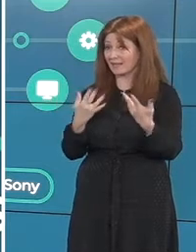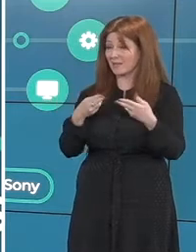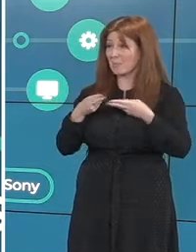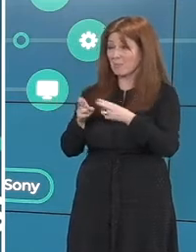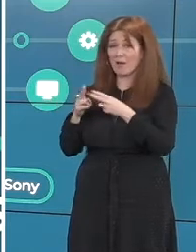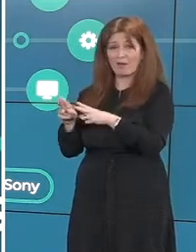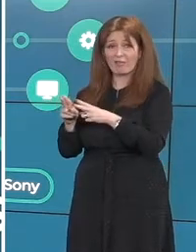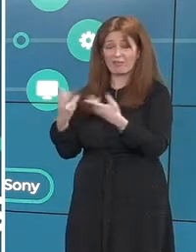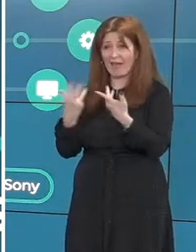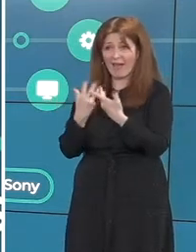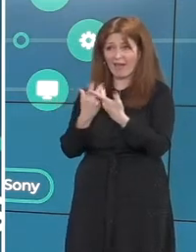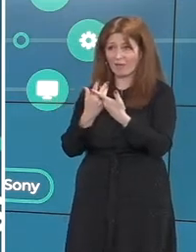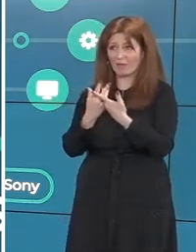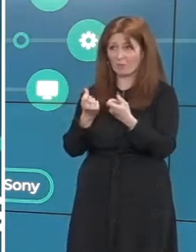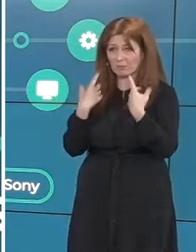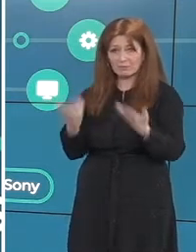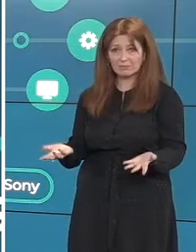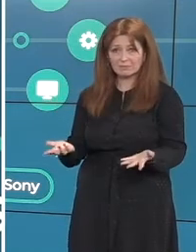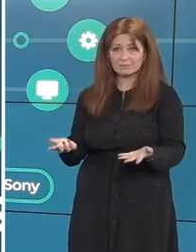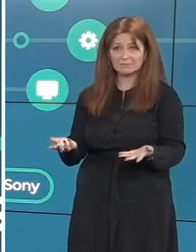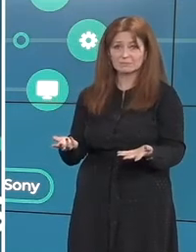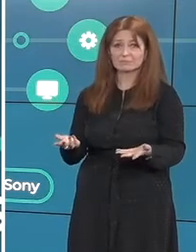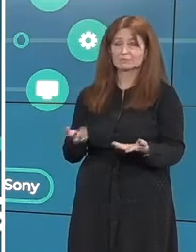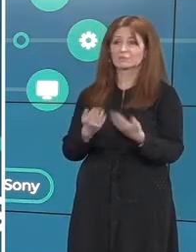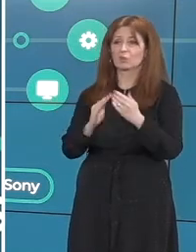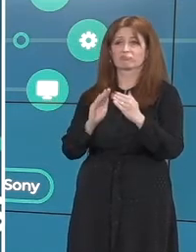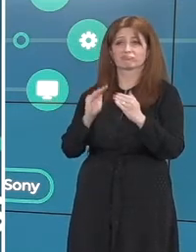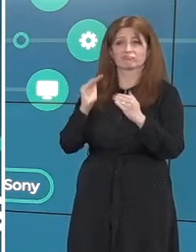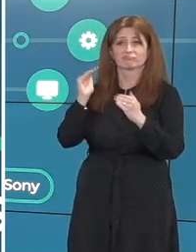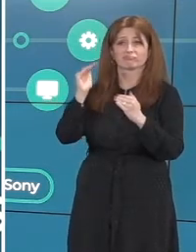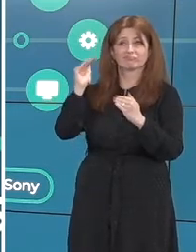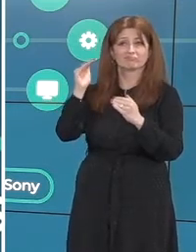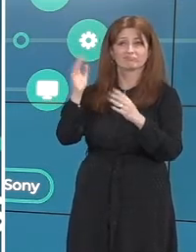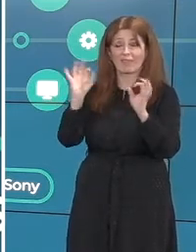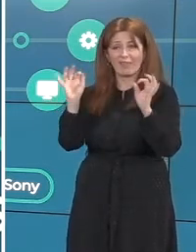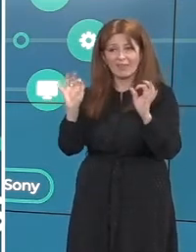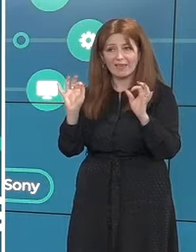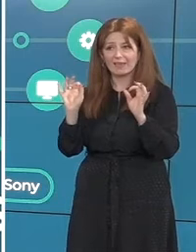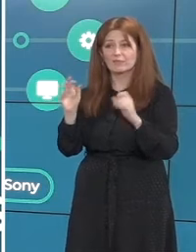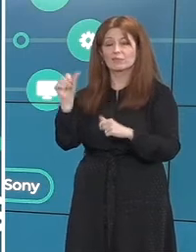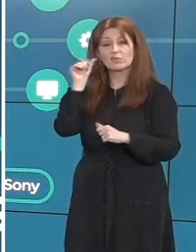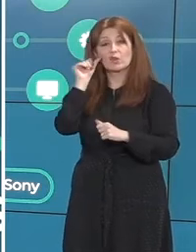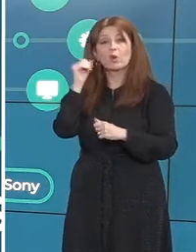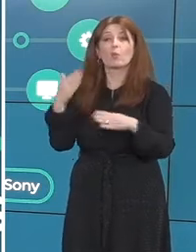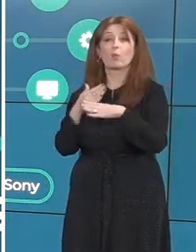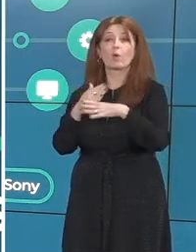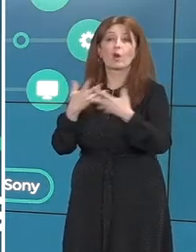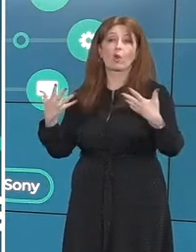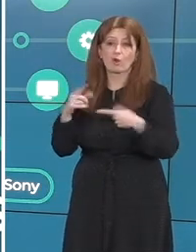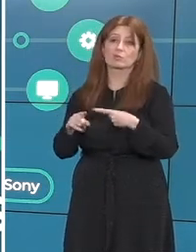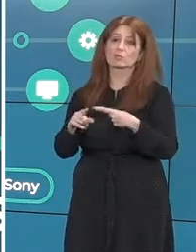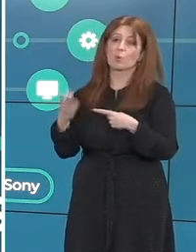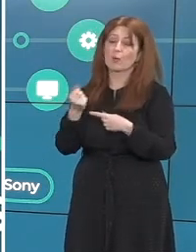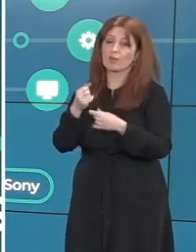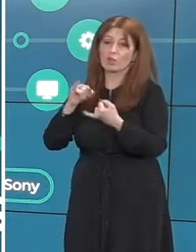didn't work out, where would they then go to? And that escalation route. So I know there's a lot of work we've been doing and sharing this with Scope, AbilityNet and the